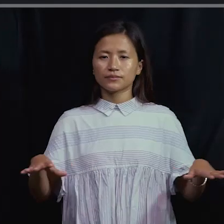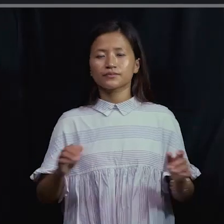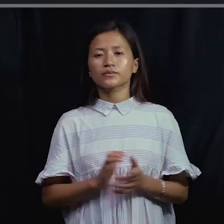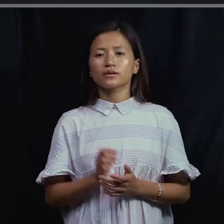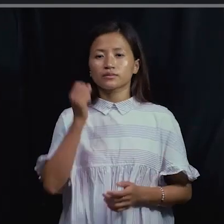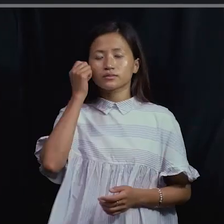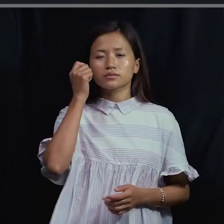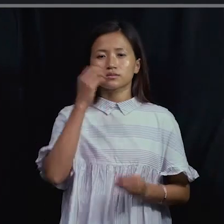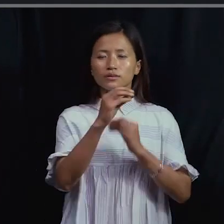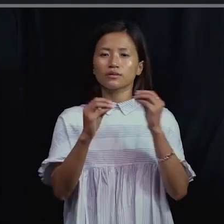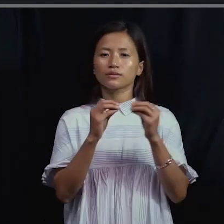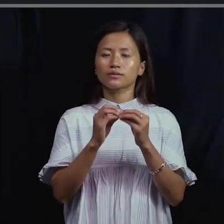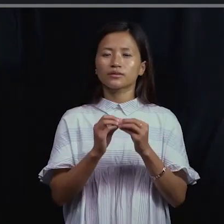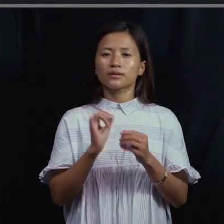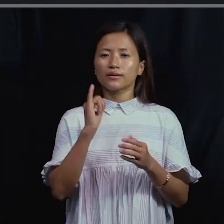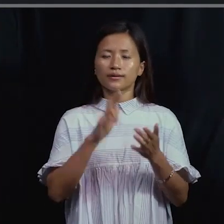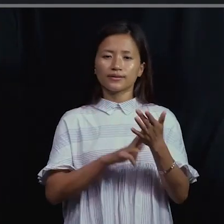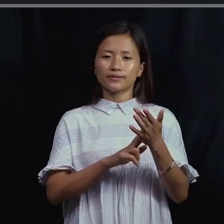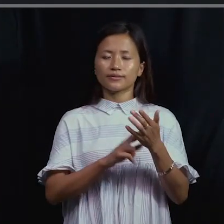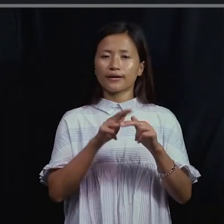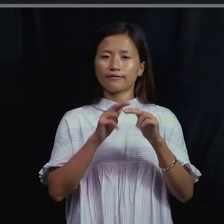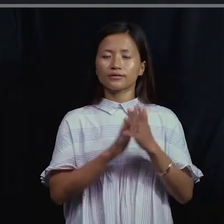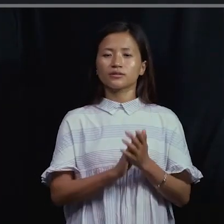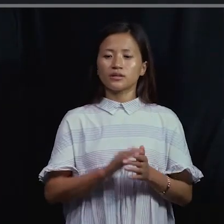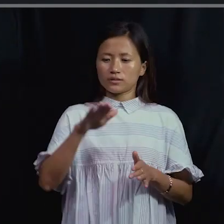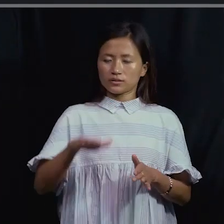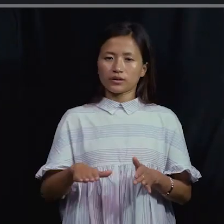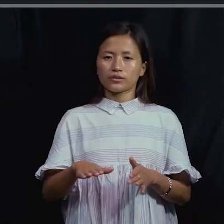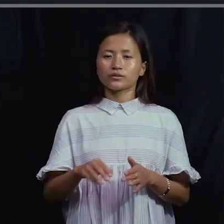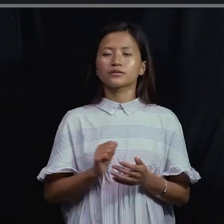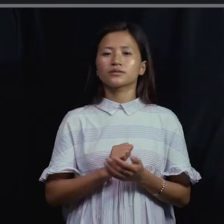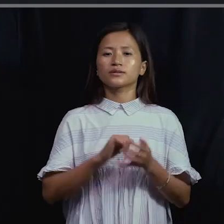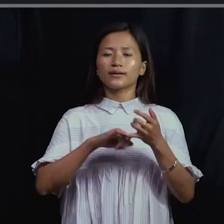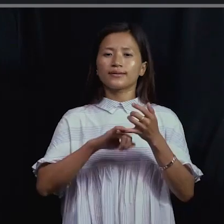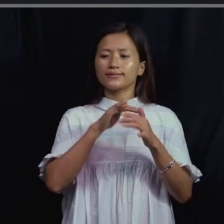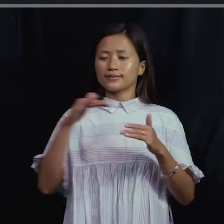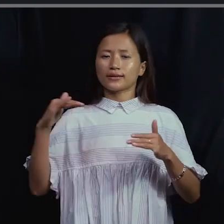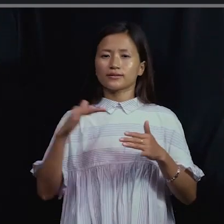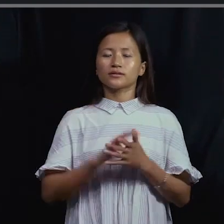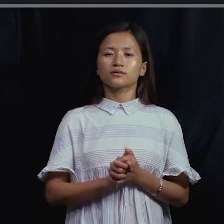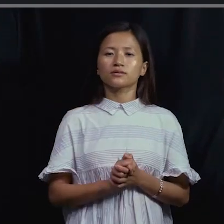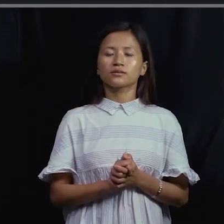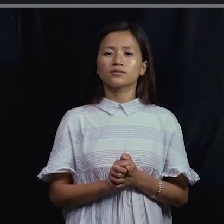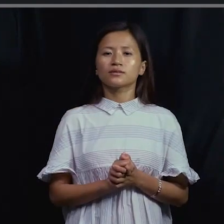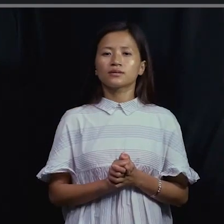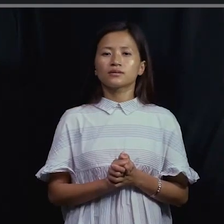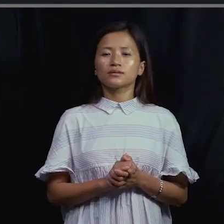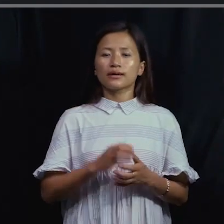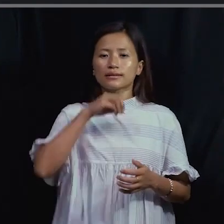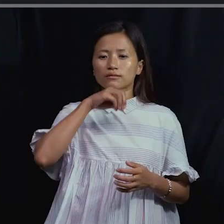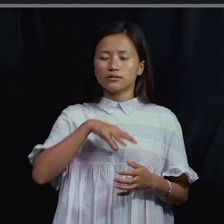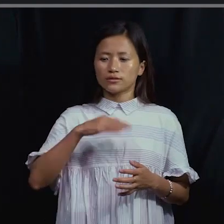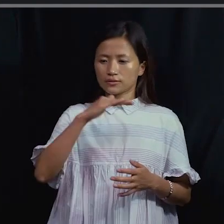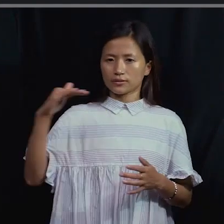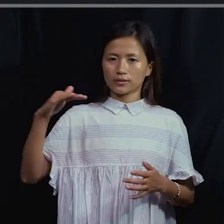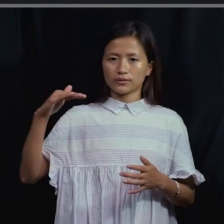about infancy stage, the childhood stage, and you have also understood about the adolescent